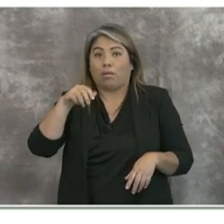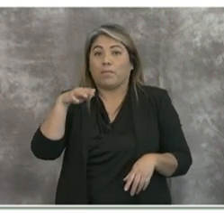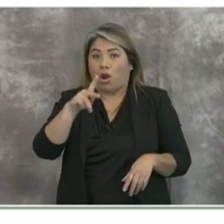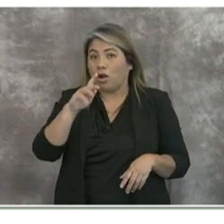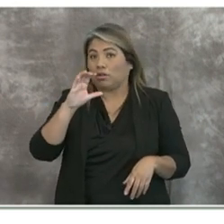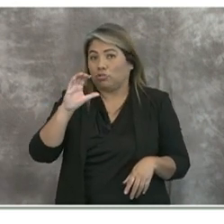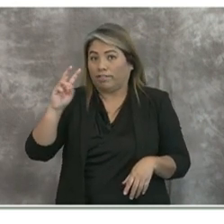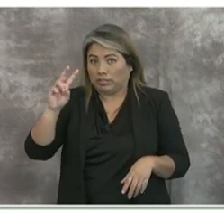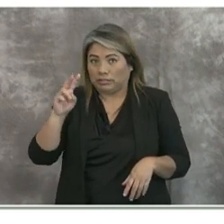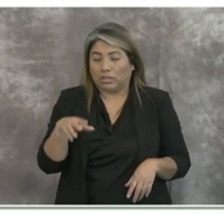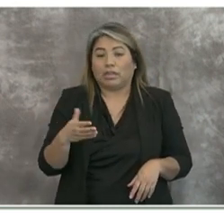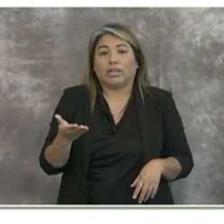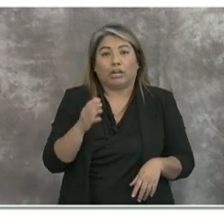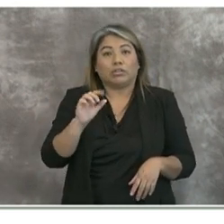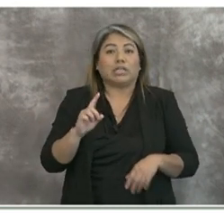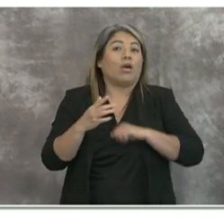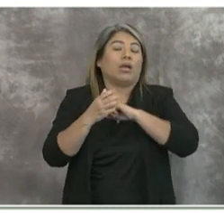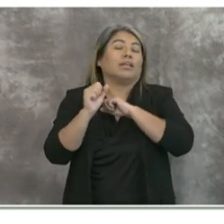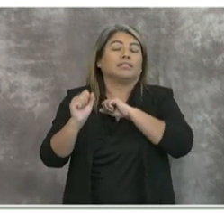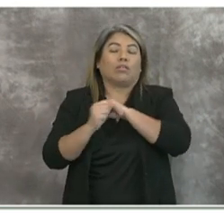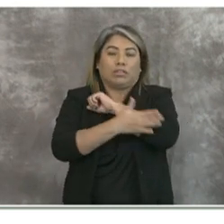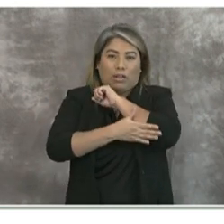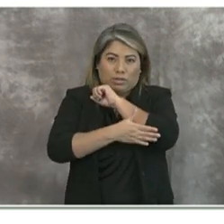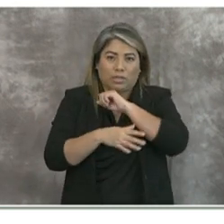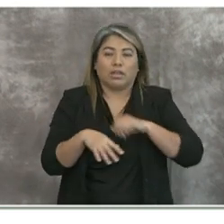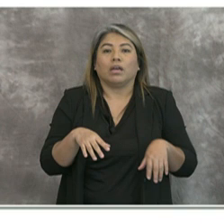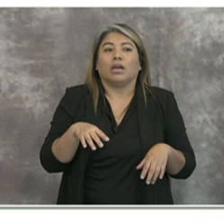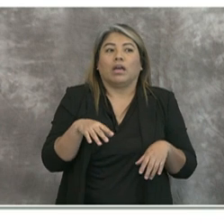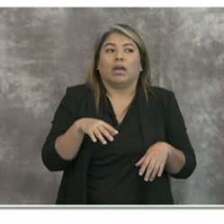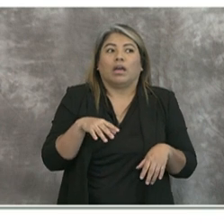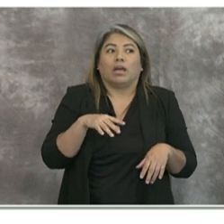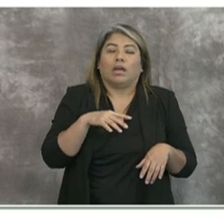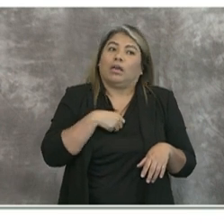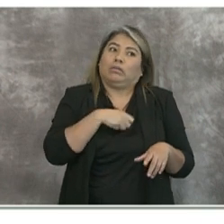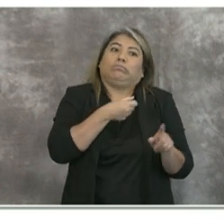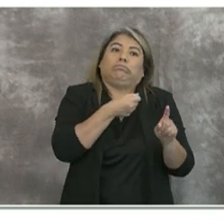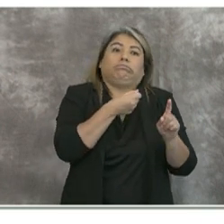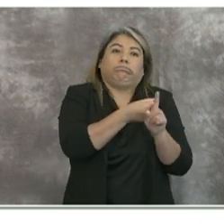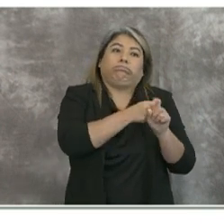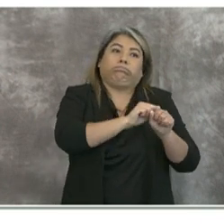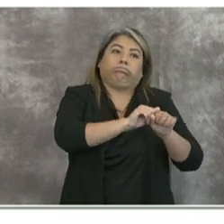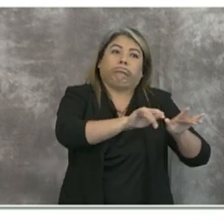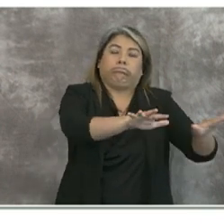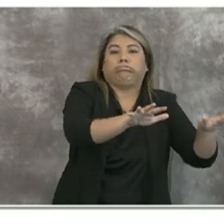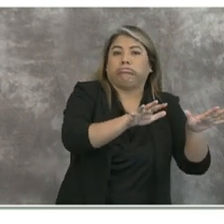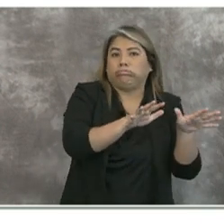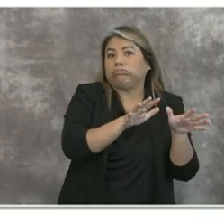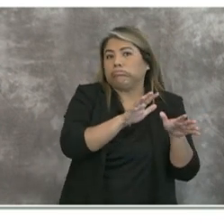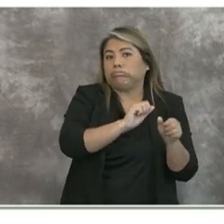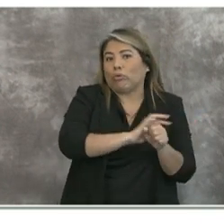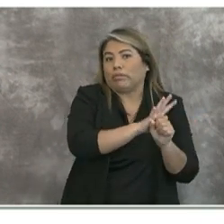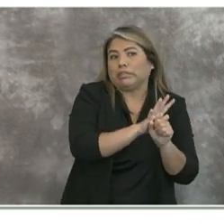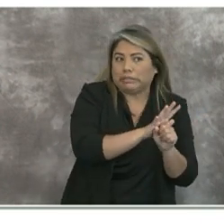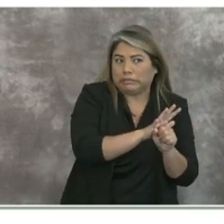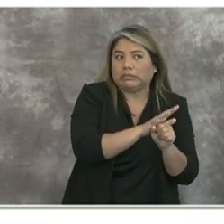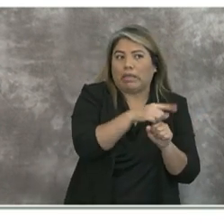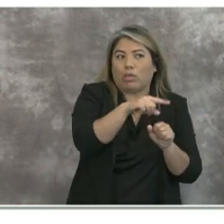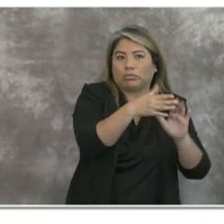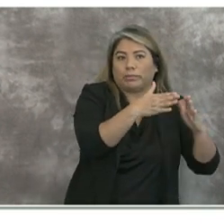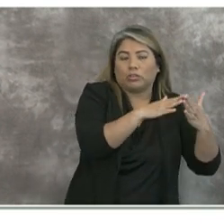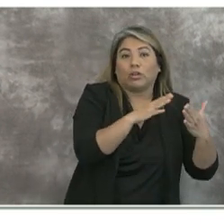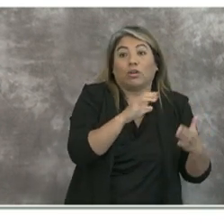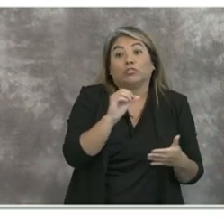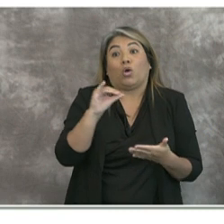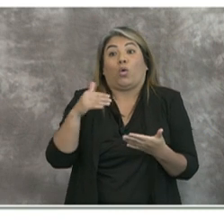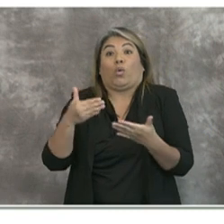Vista here in South County, have been particularly hard hit by the virus in those communities, and that was certainly a welcome addition